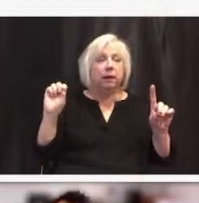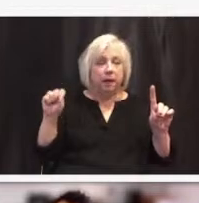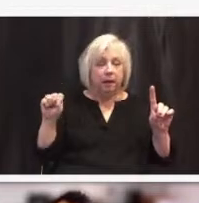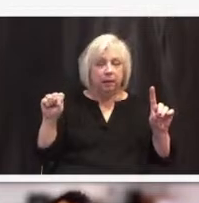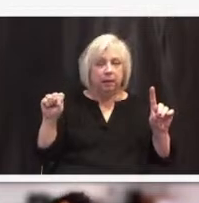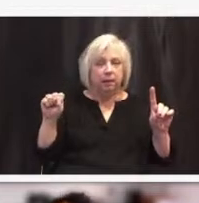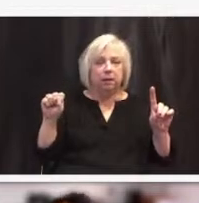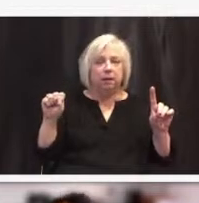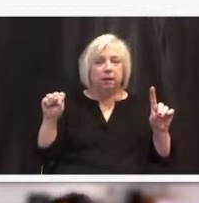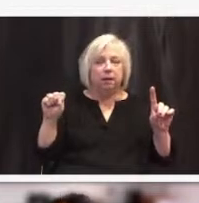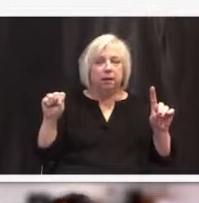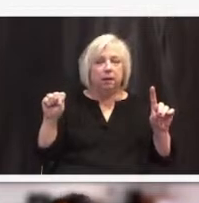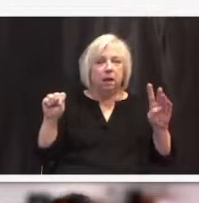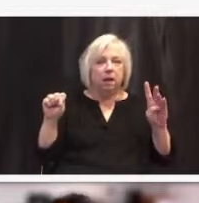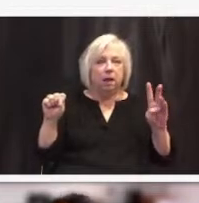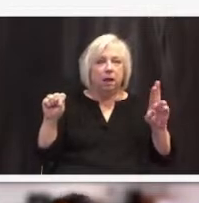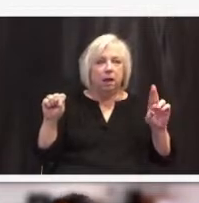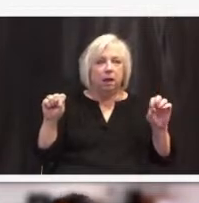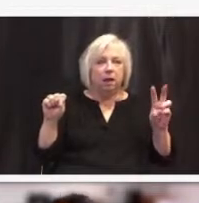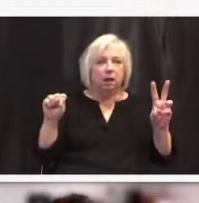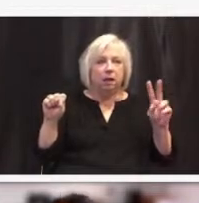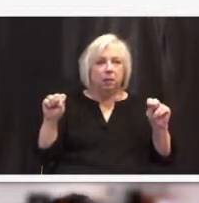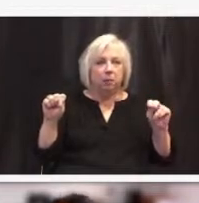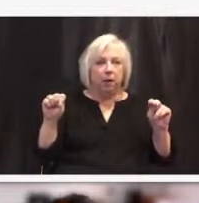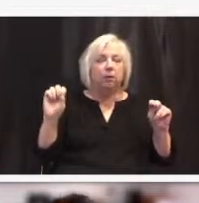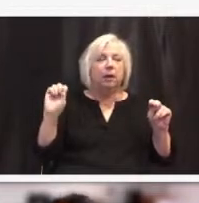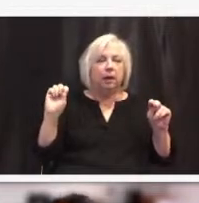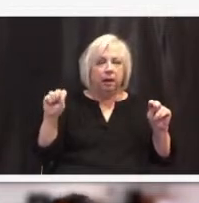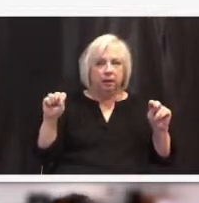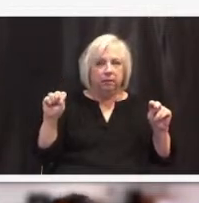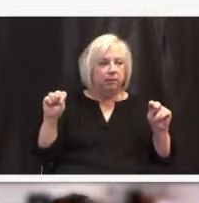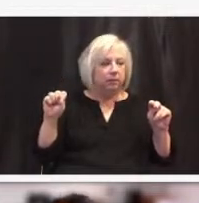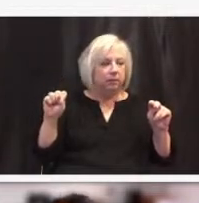Yes. Brown, Yes.